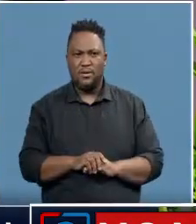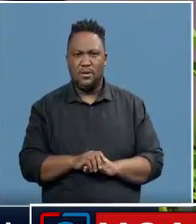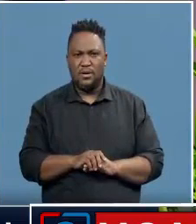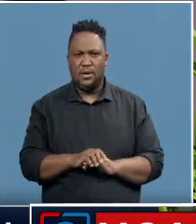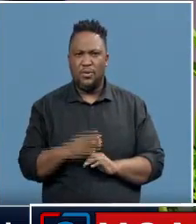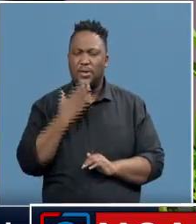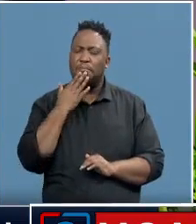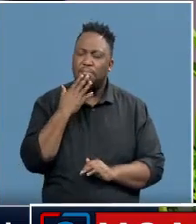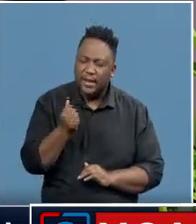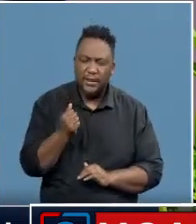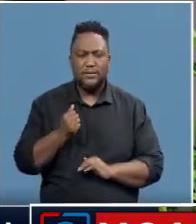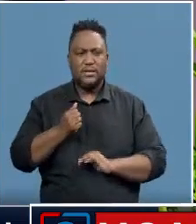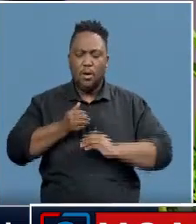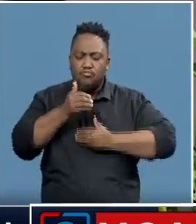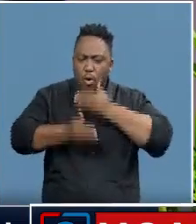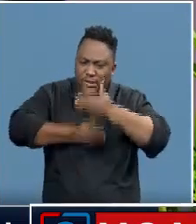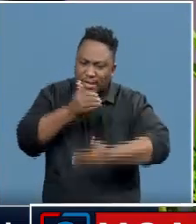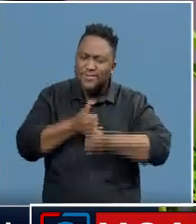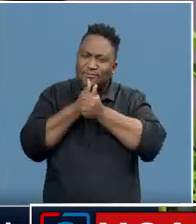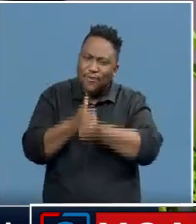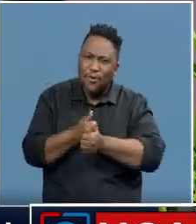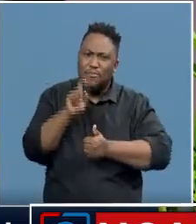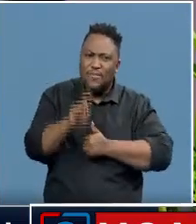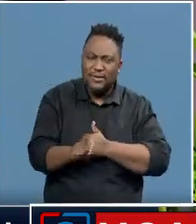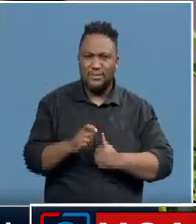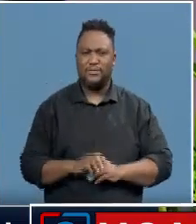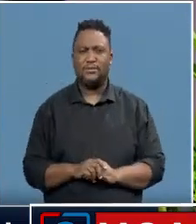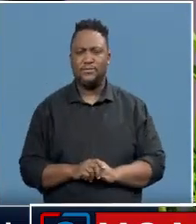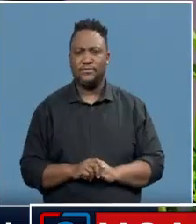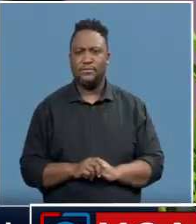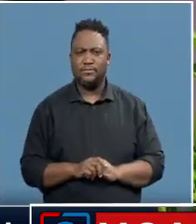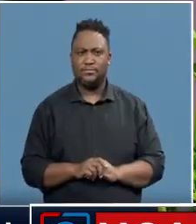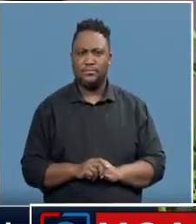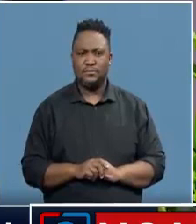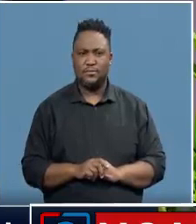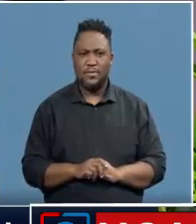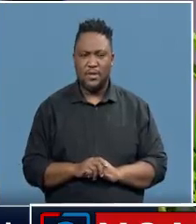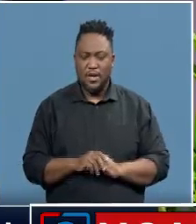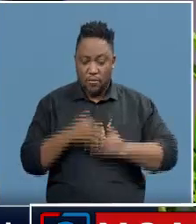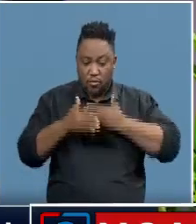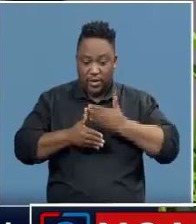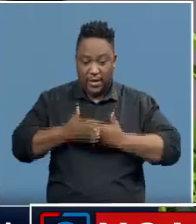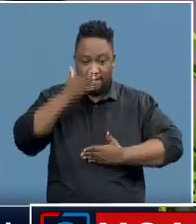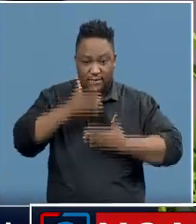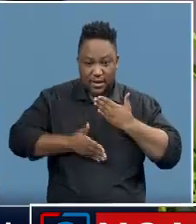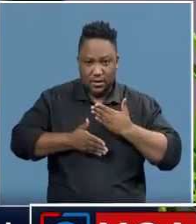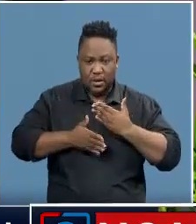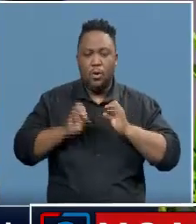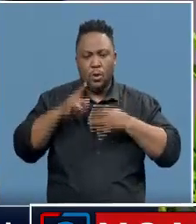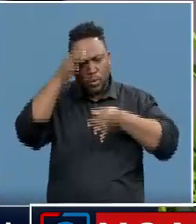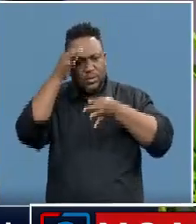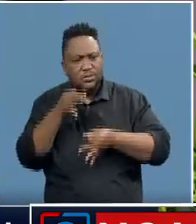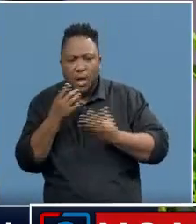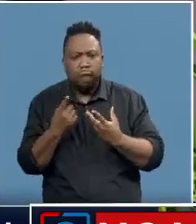done? And then after that, we will then talk about what needs to